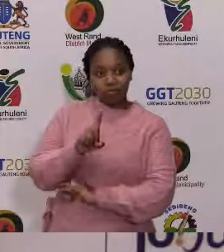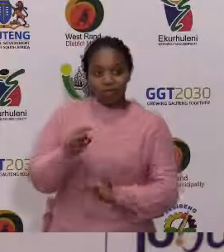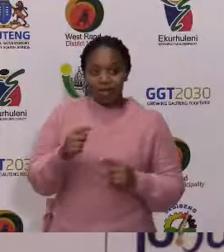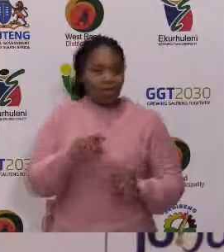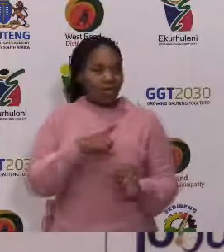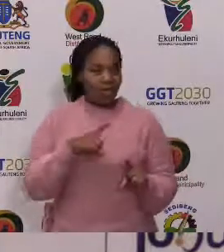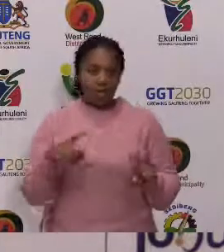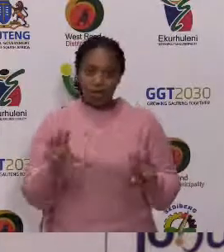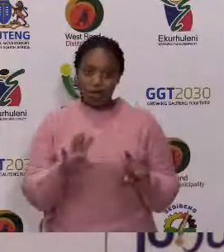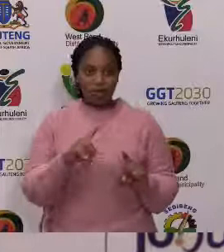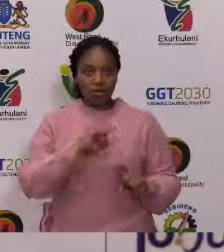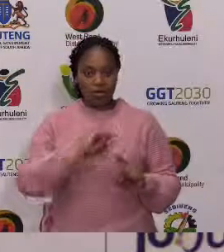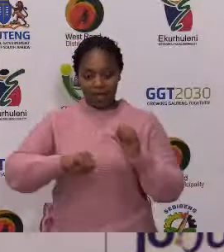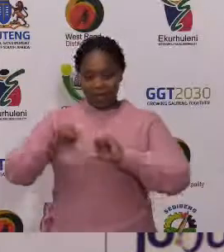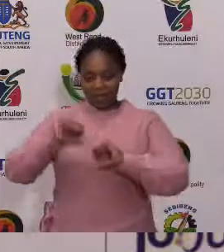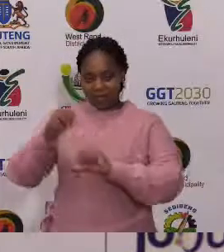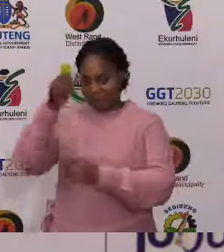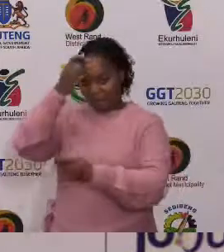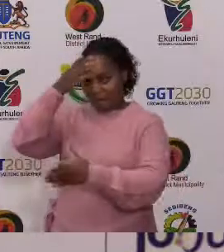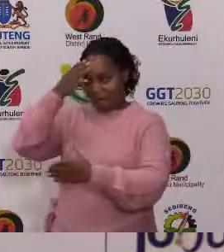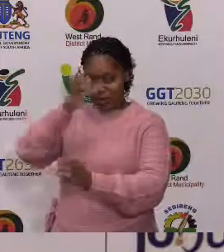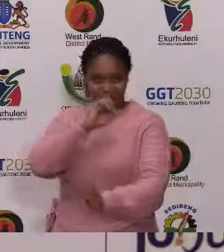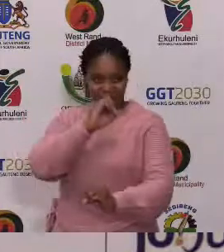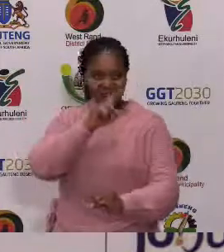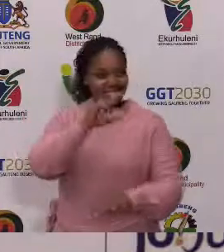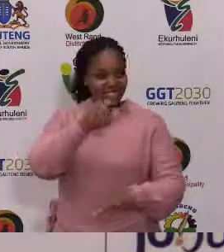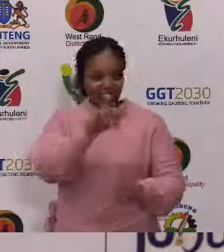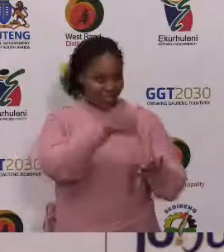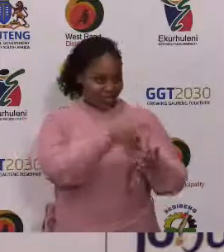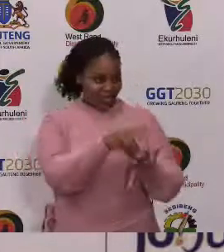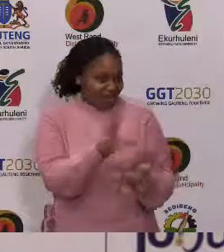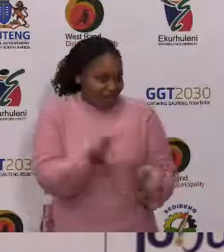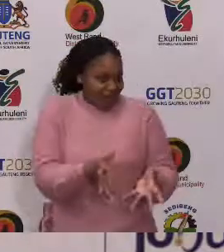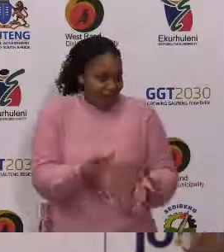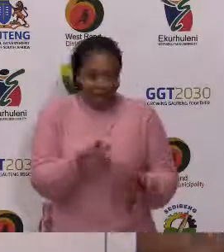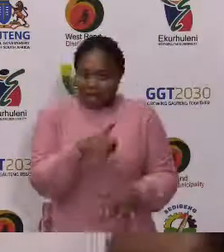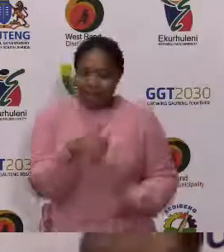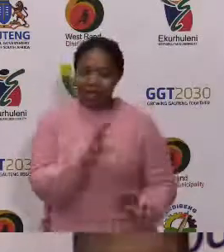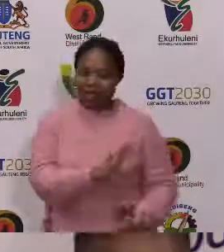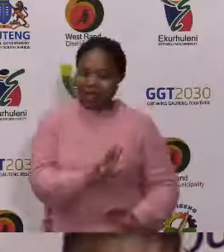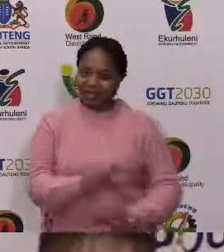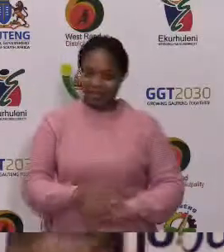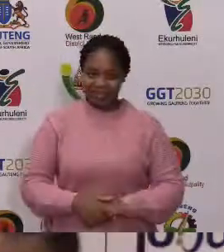long. You are not a professor. You are a doctor, but you can't be too long.